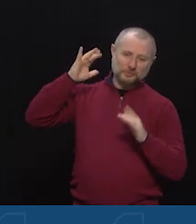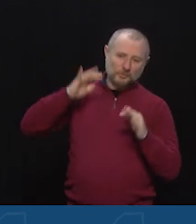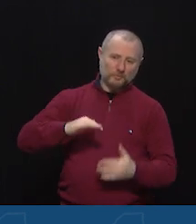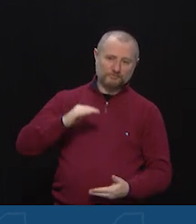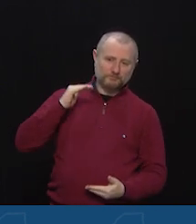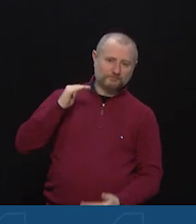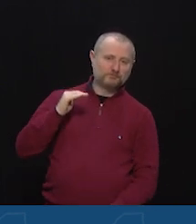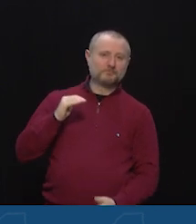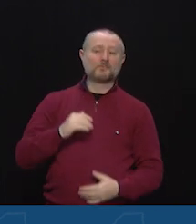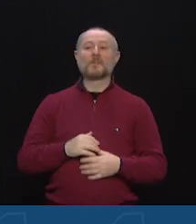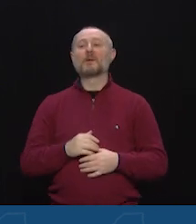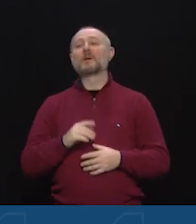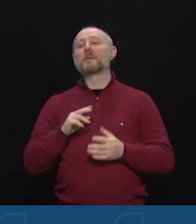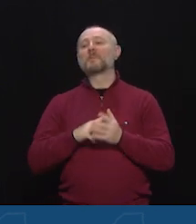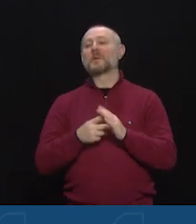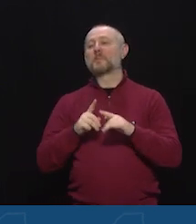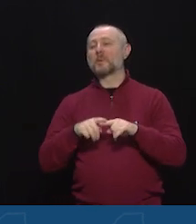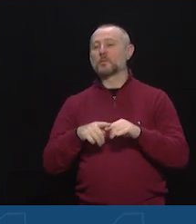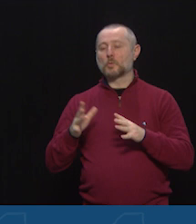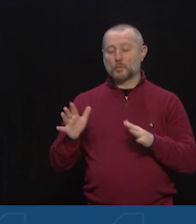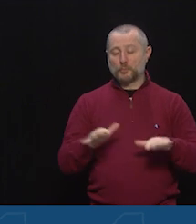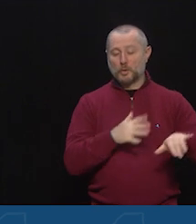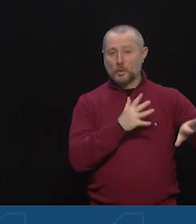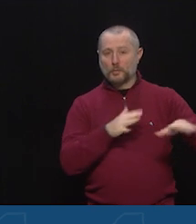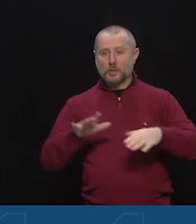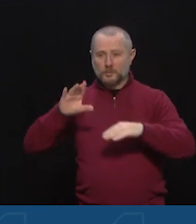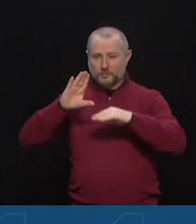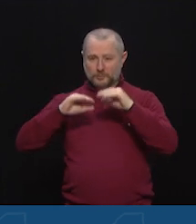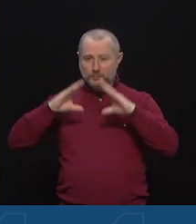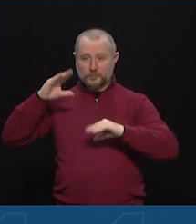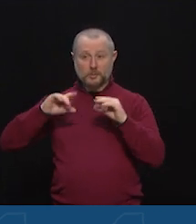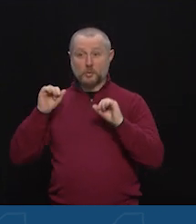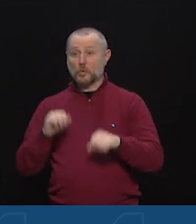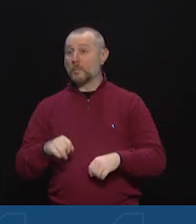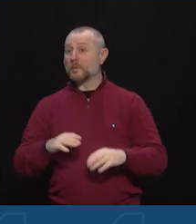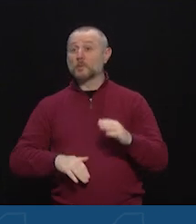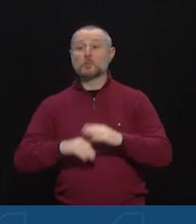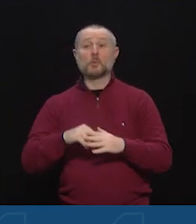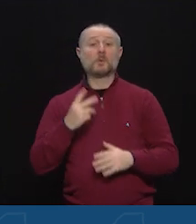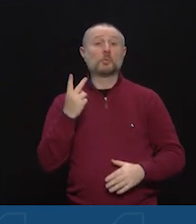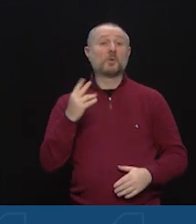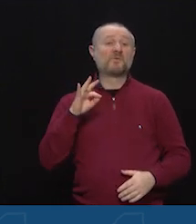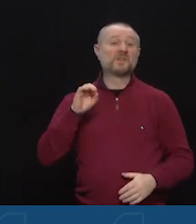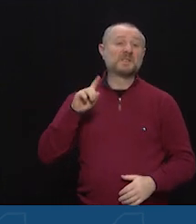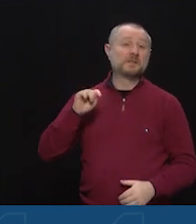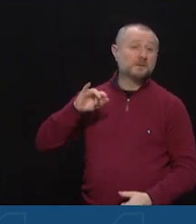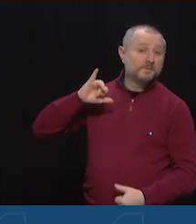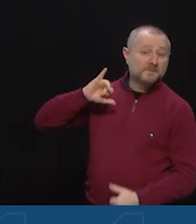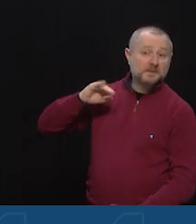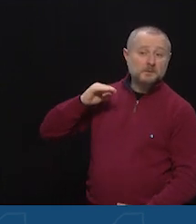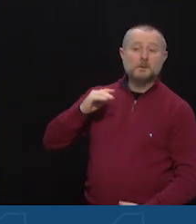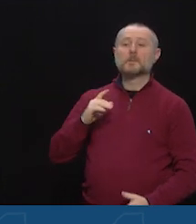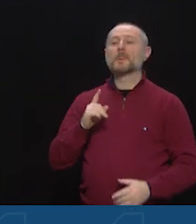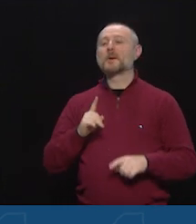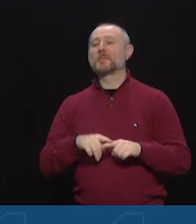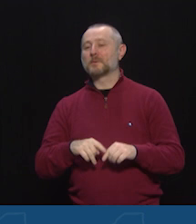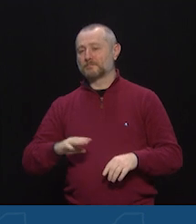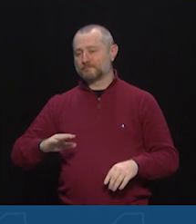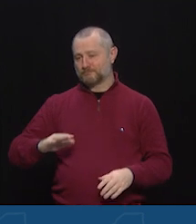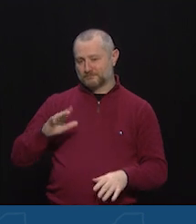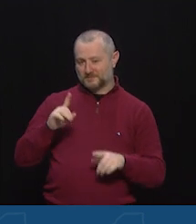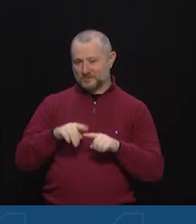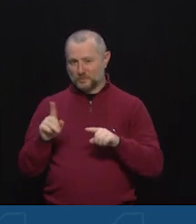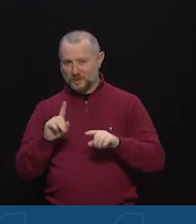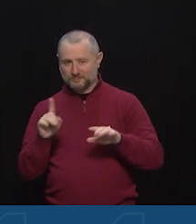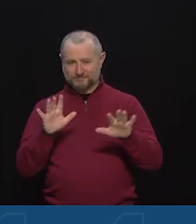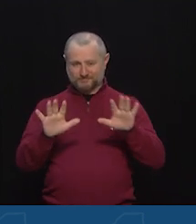on where the bands go, we could see 2 feet in certain areas. And we know, as we have seen many times in the